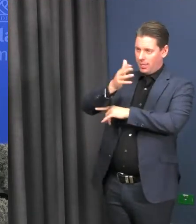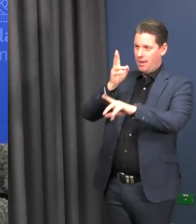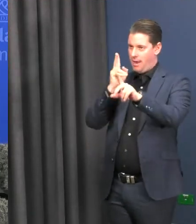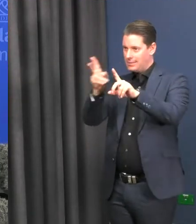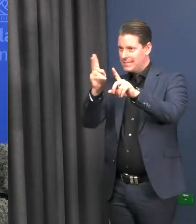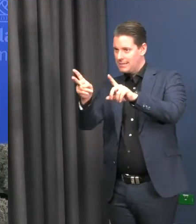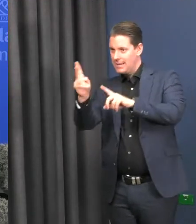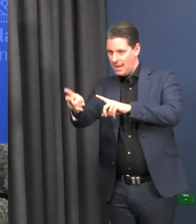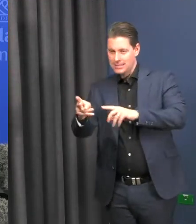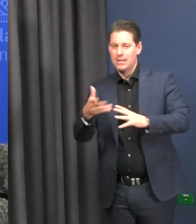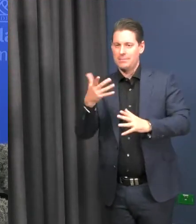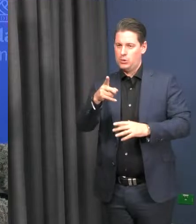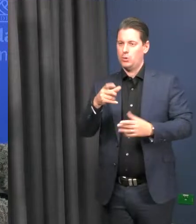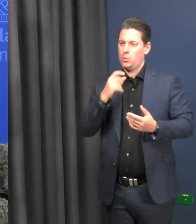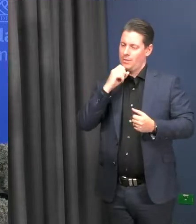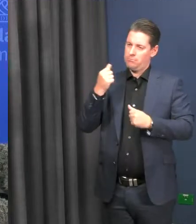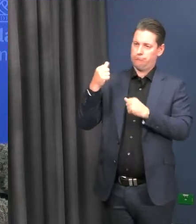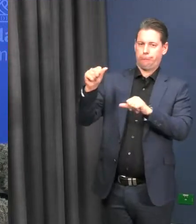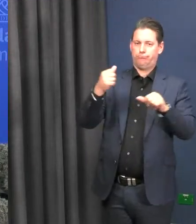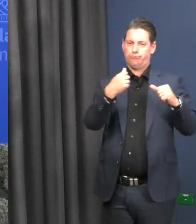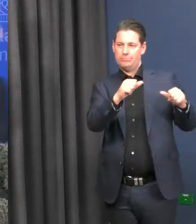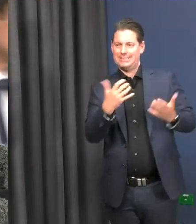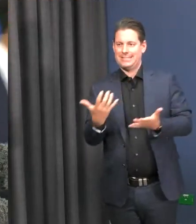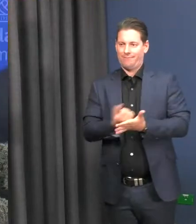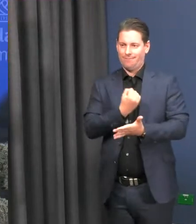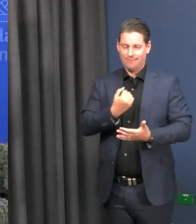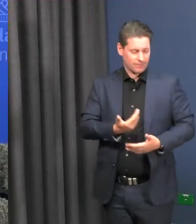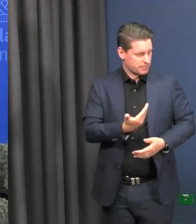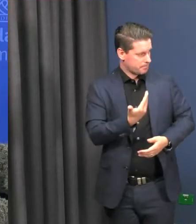And Deputy, did you want to add anything to that?